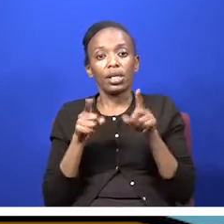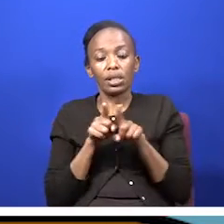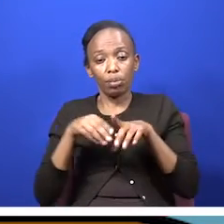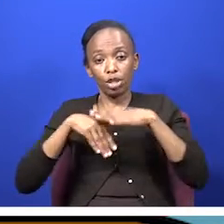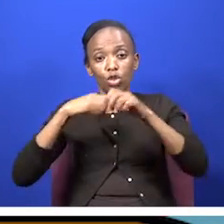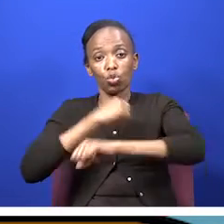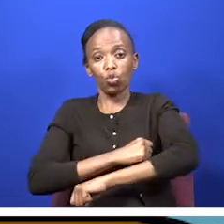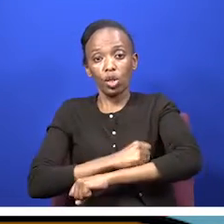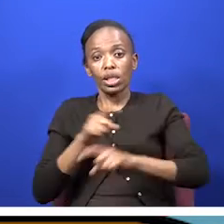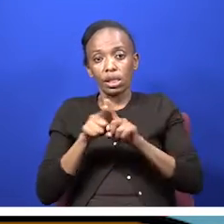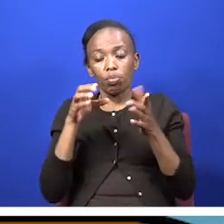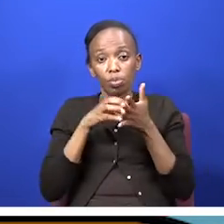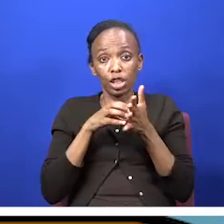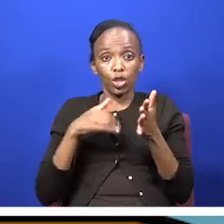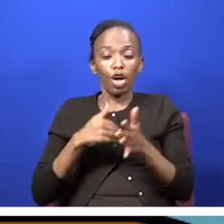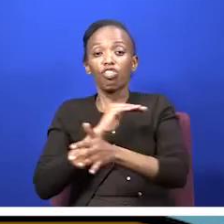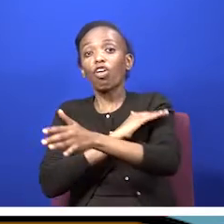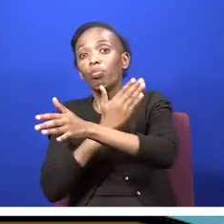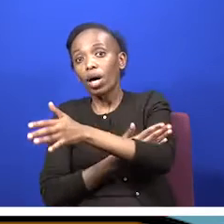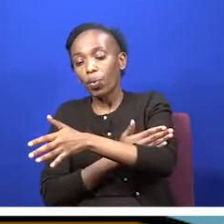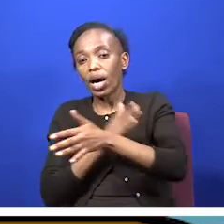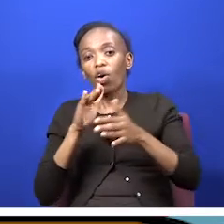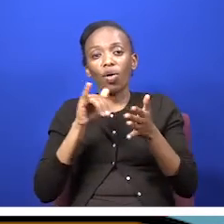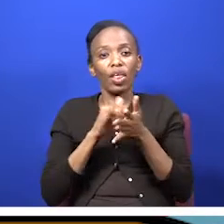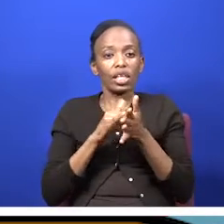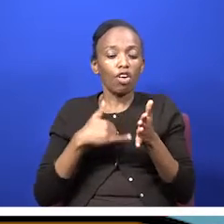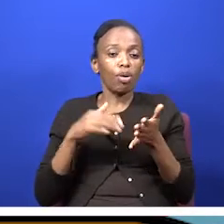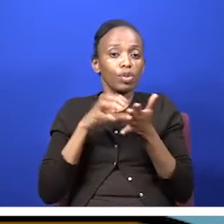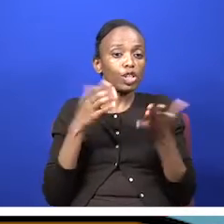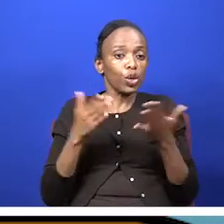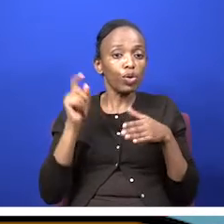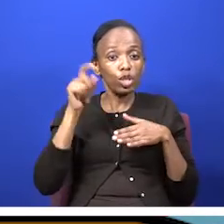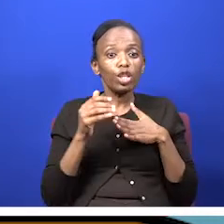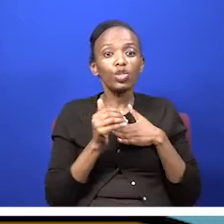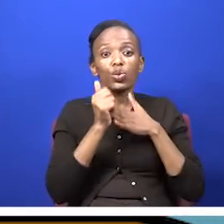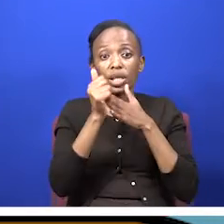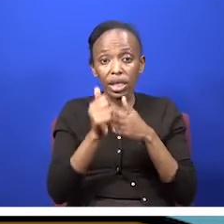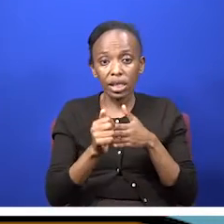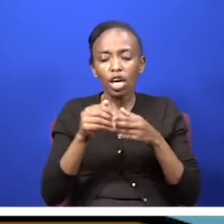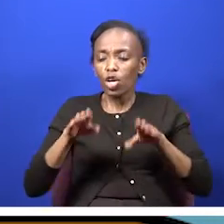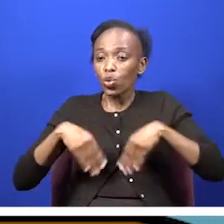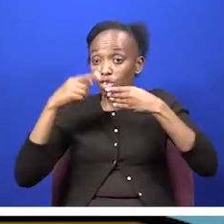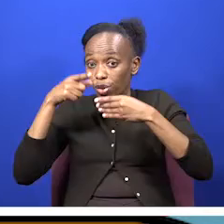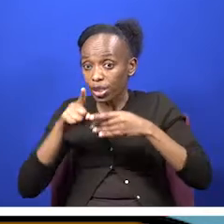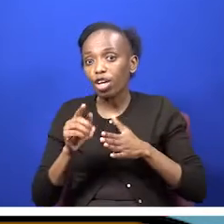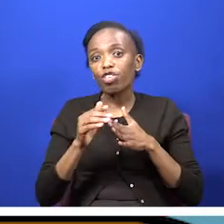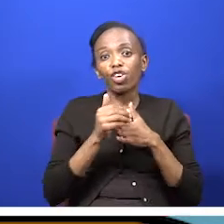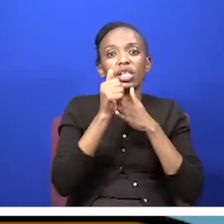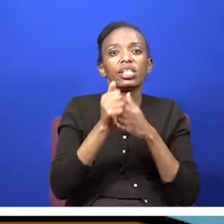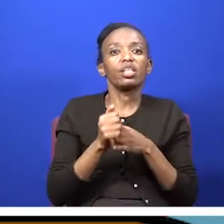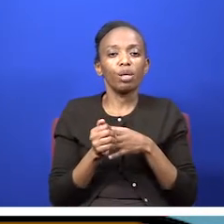time comes, like in school, and there's a position of power or that there's a position where you need to lead, you offer yourself